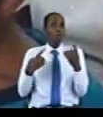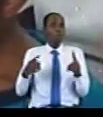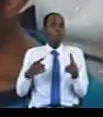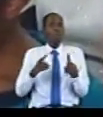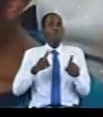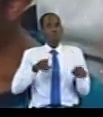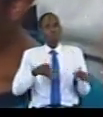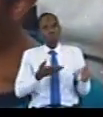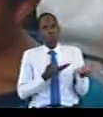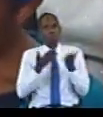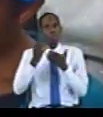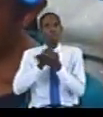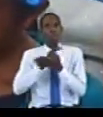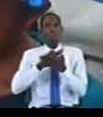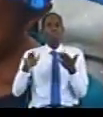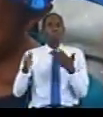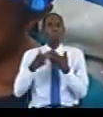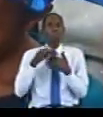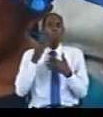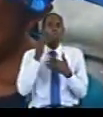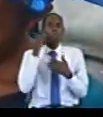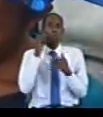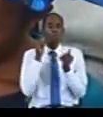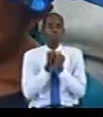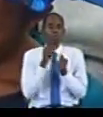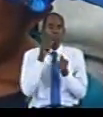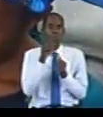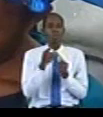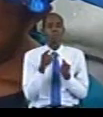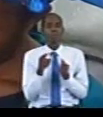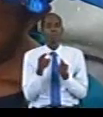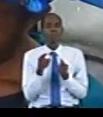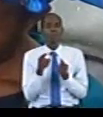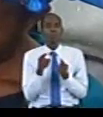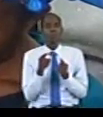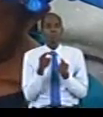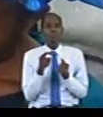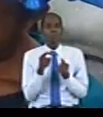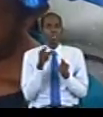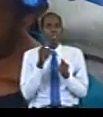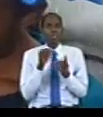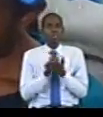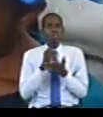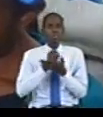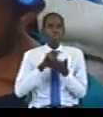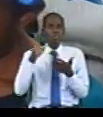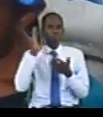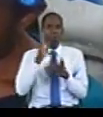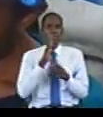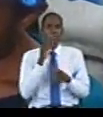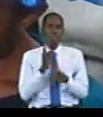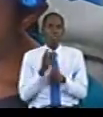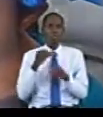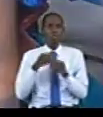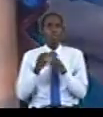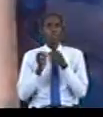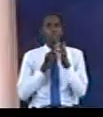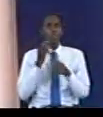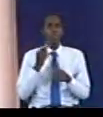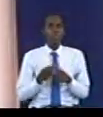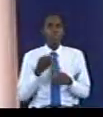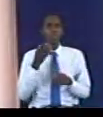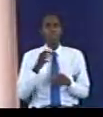take it along with you. Preservation will remain preserved in sanctification in Jesus' name. The